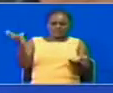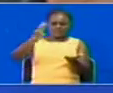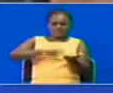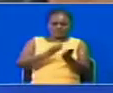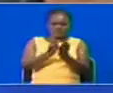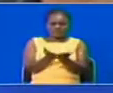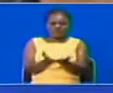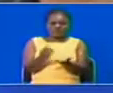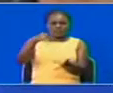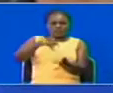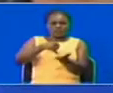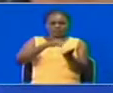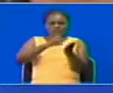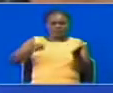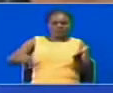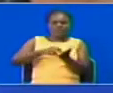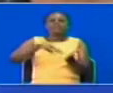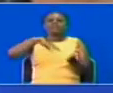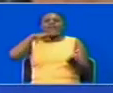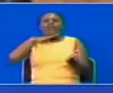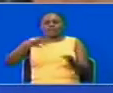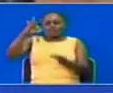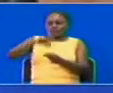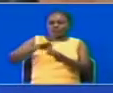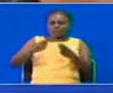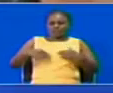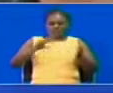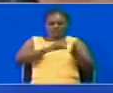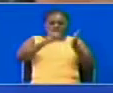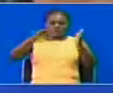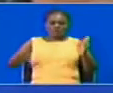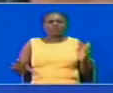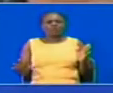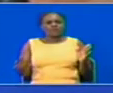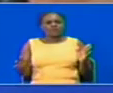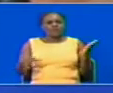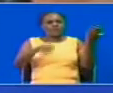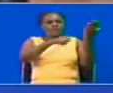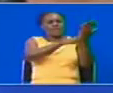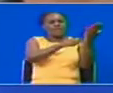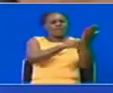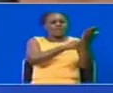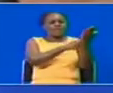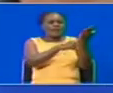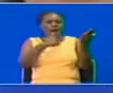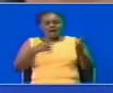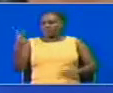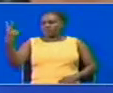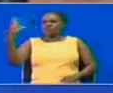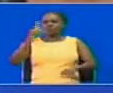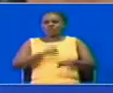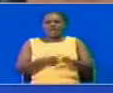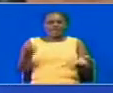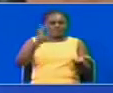involves, of course, removing the dead voters, removing those names of people who may have double registration.